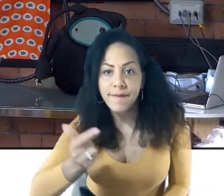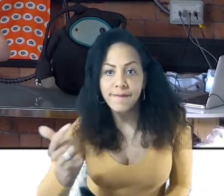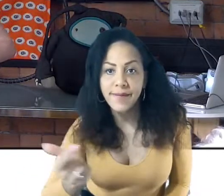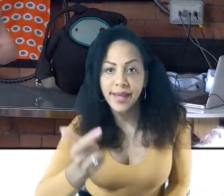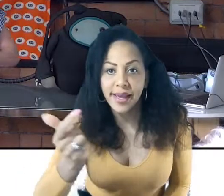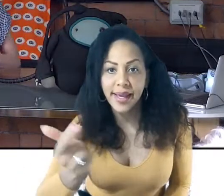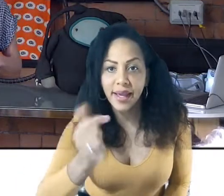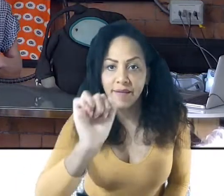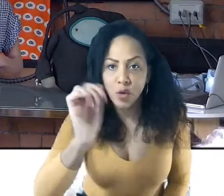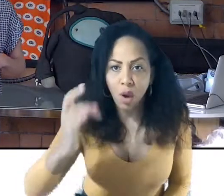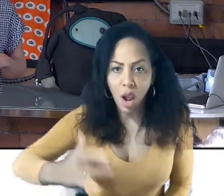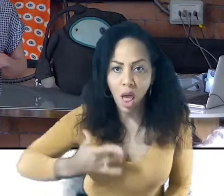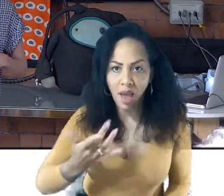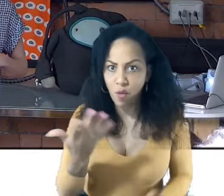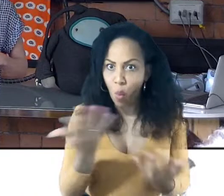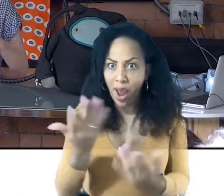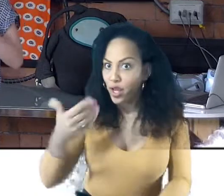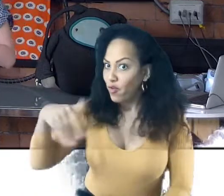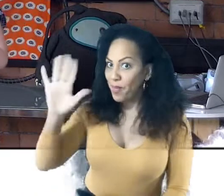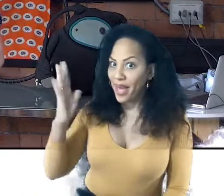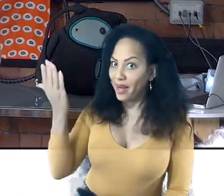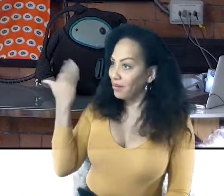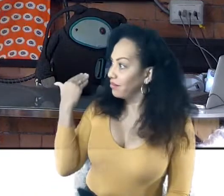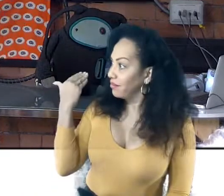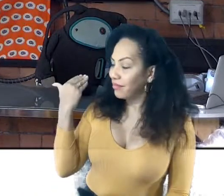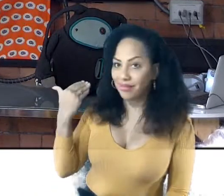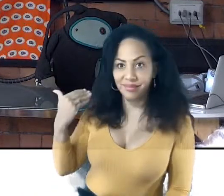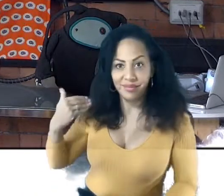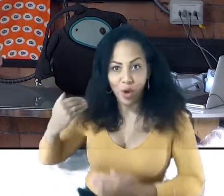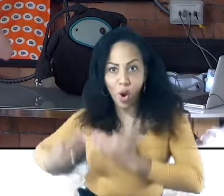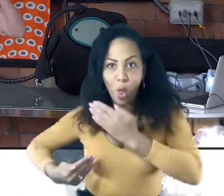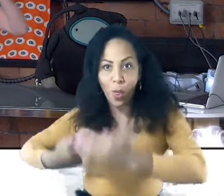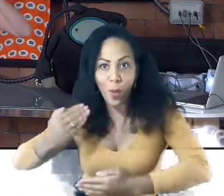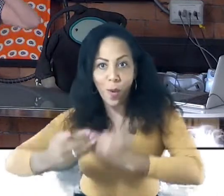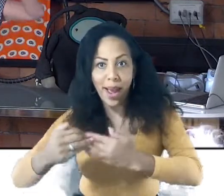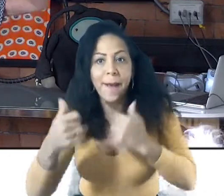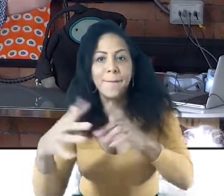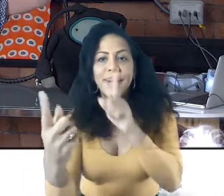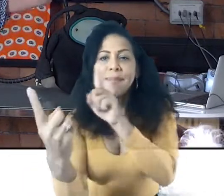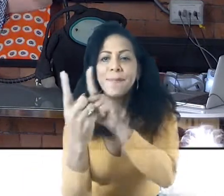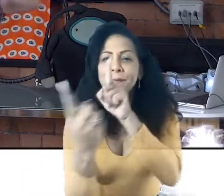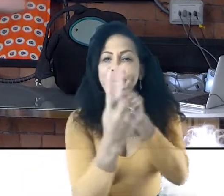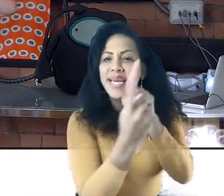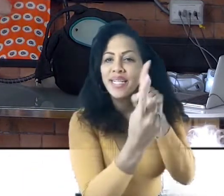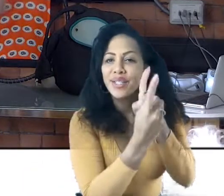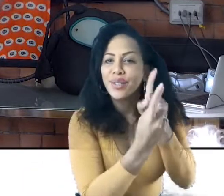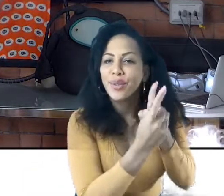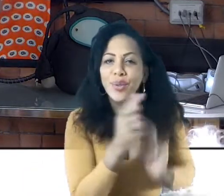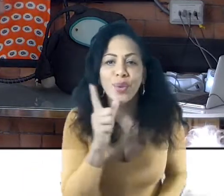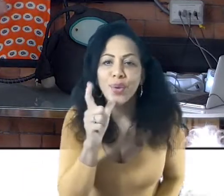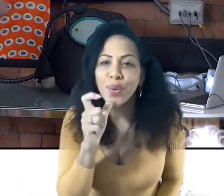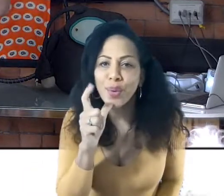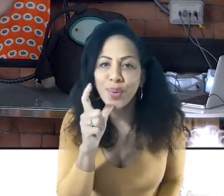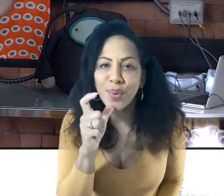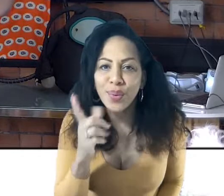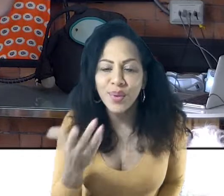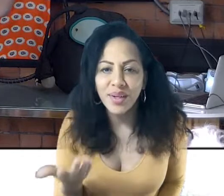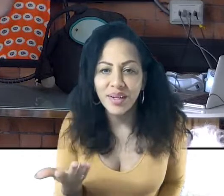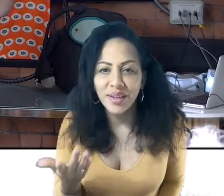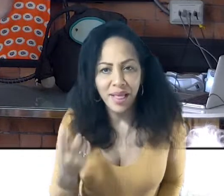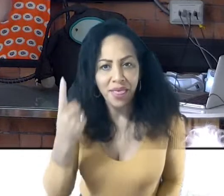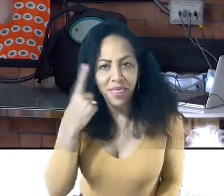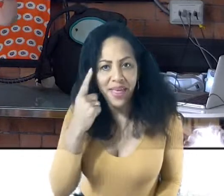where you've journeyed, who you've met. And imagine your whole life as a map,